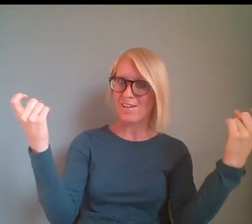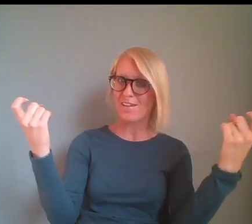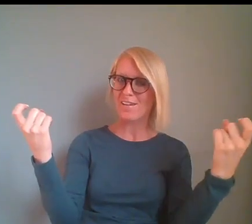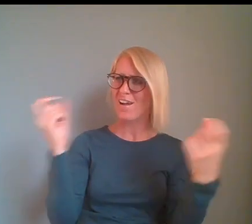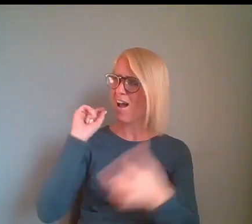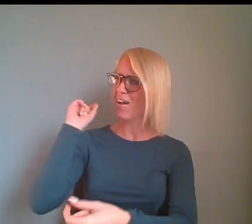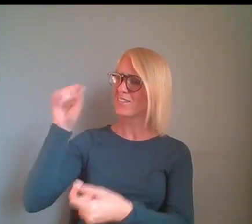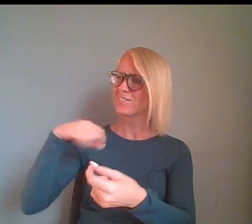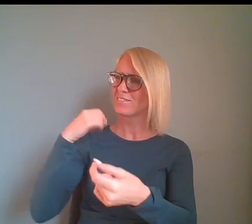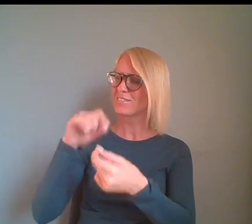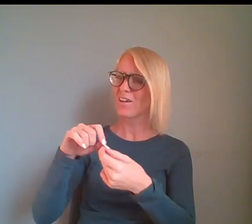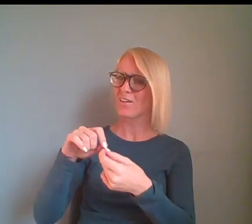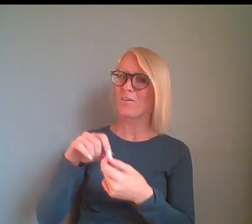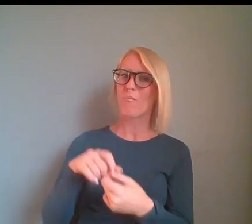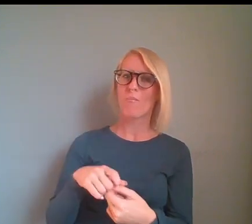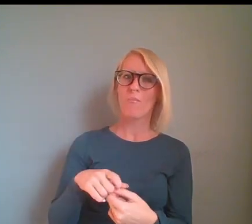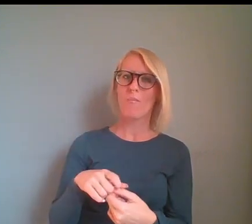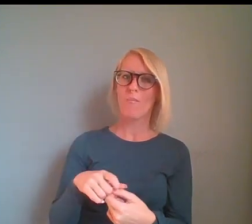Exactly.